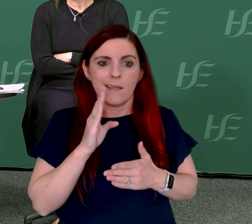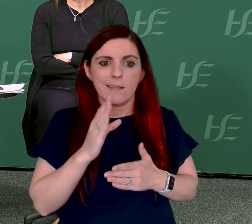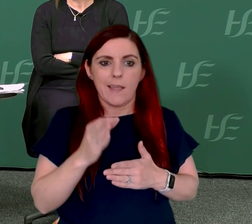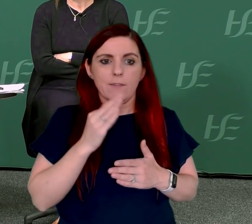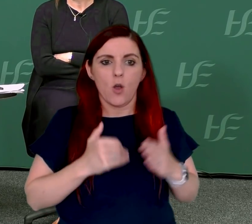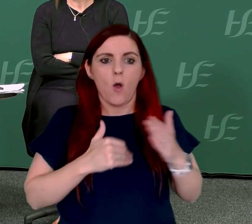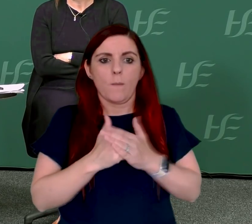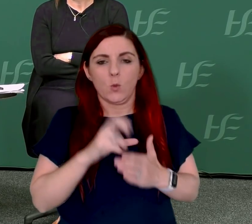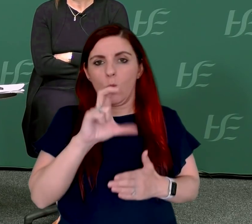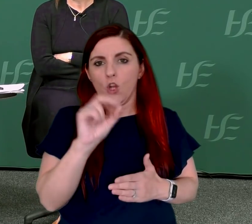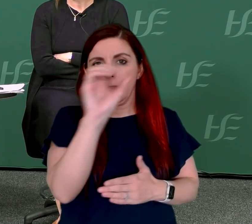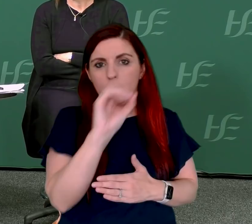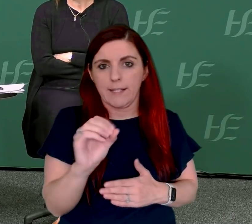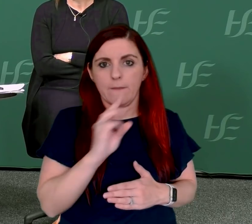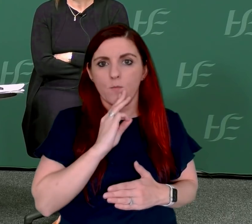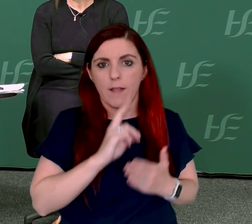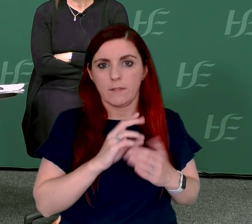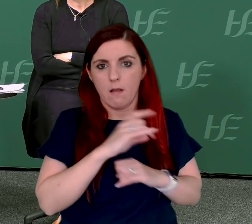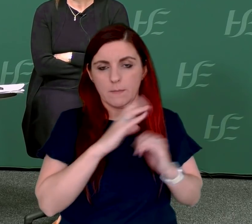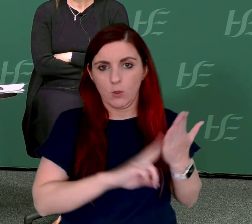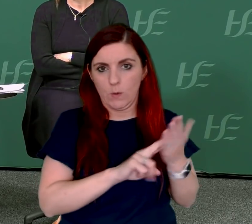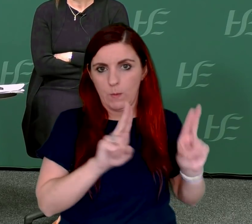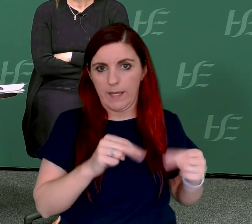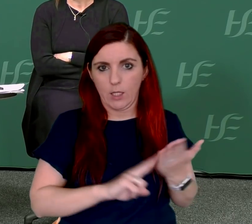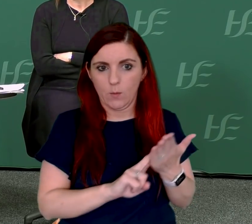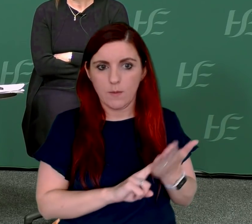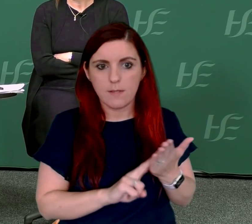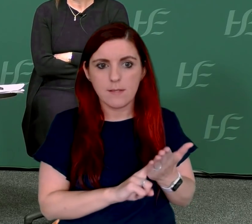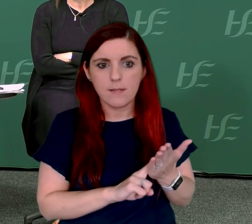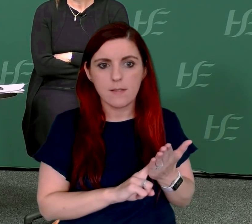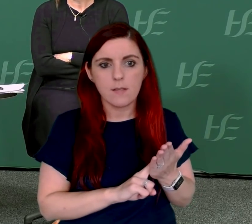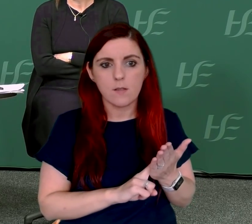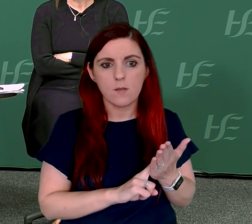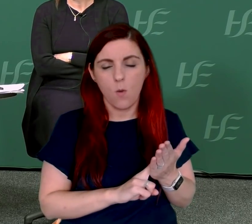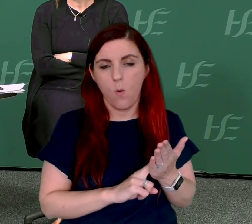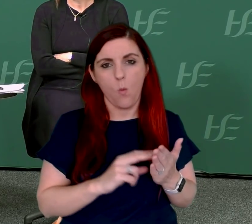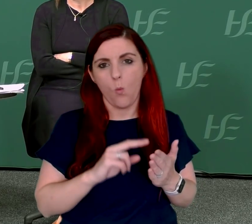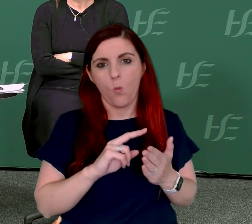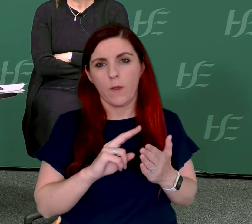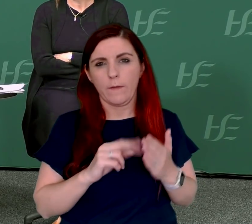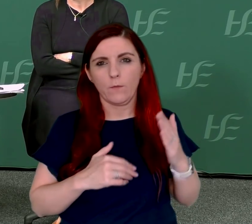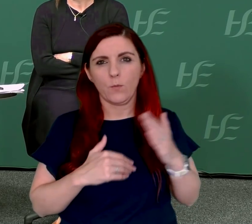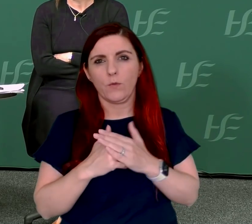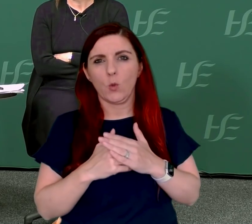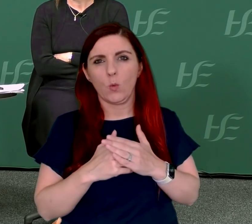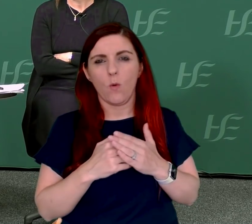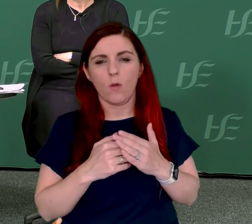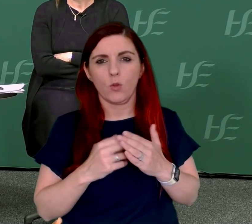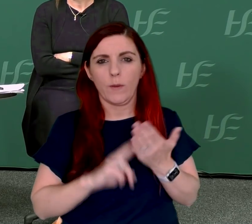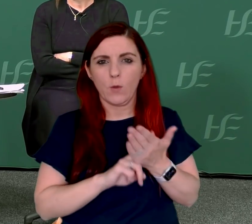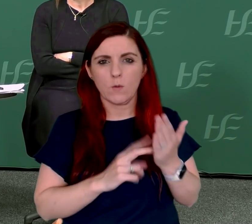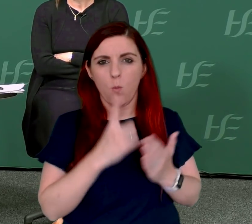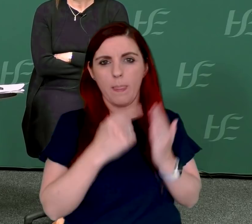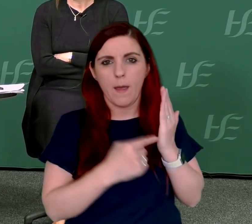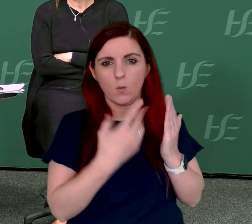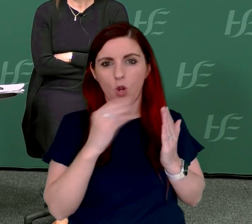to 30% of private capacity. We have been using a significant proportion of that, about 1,100 bed days per week, and